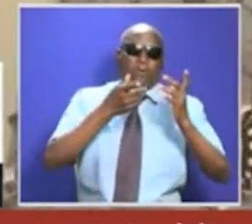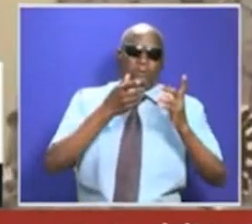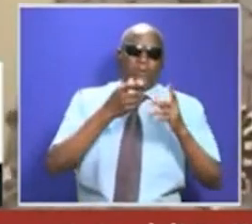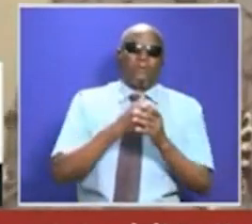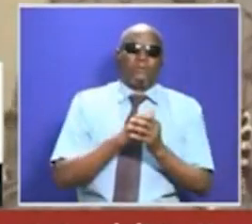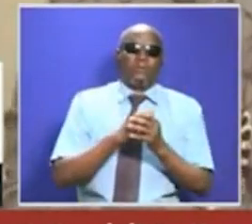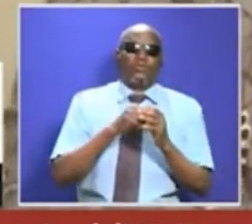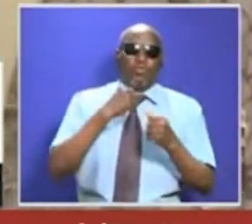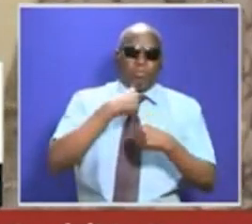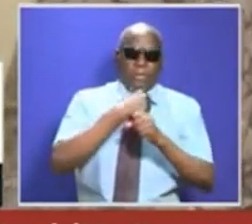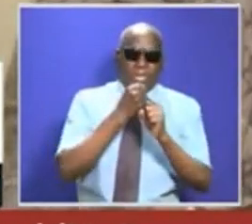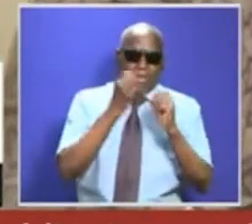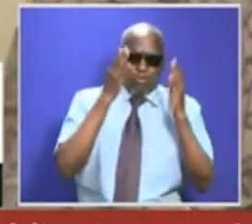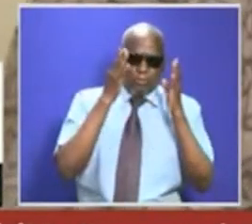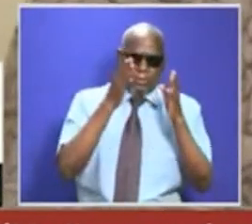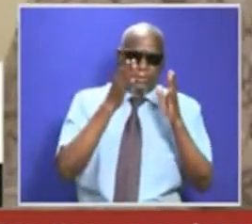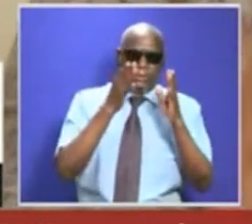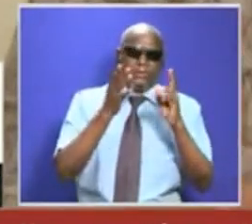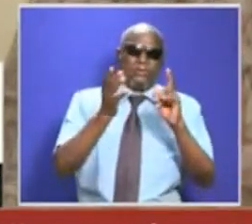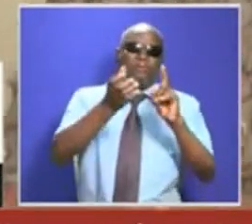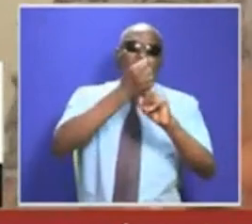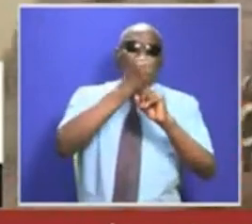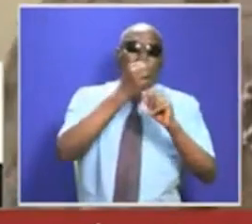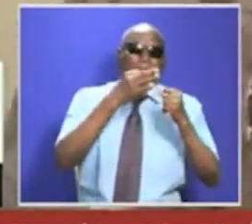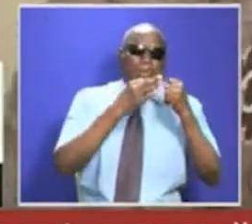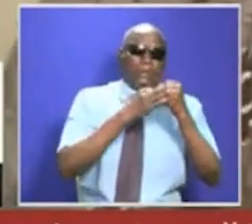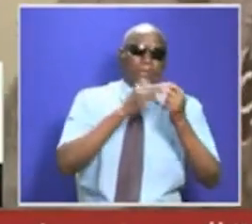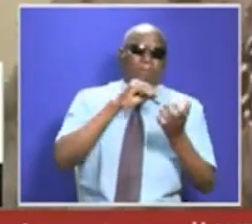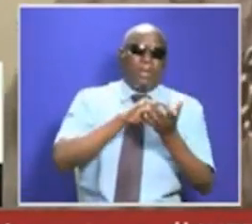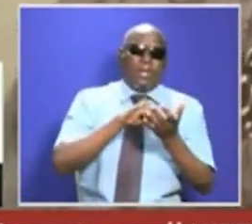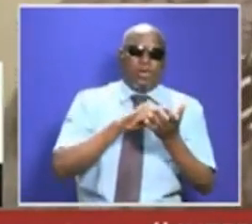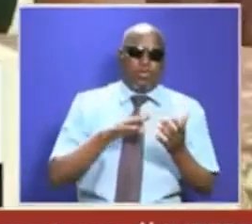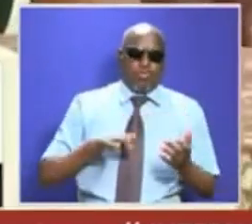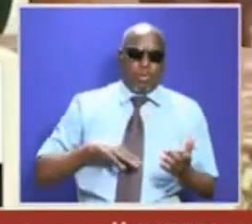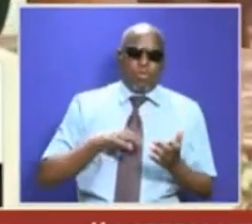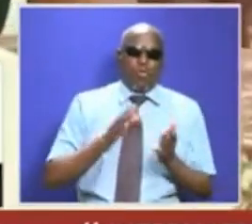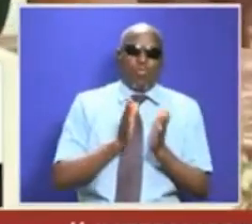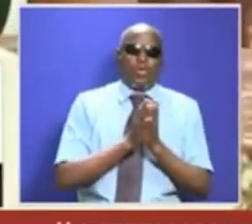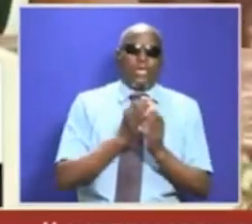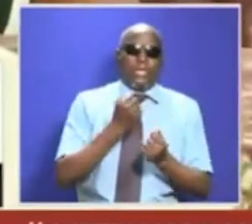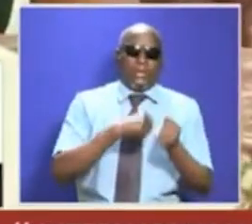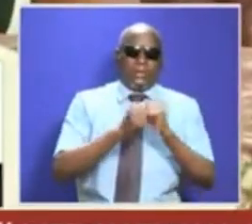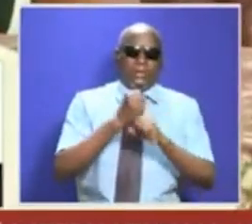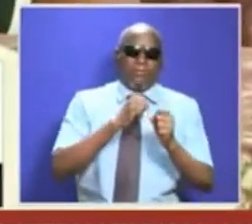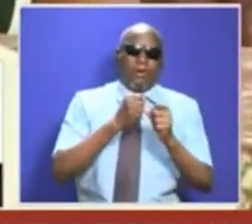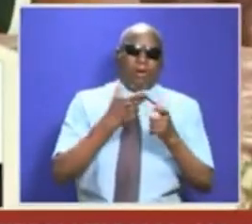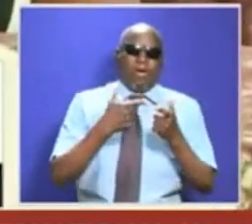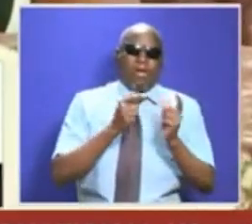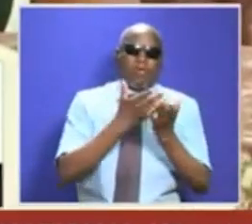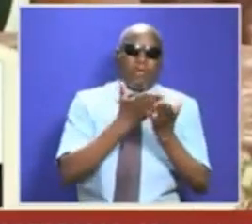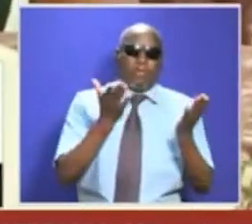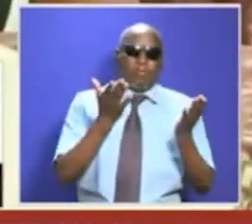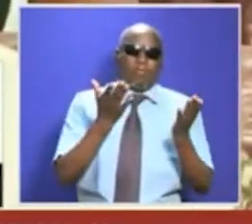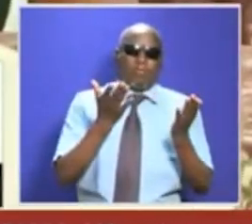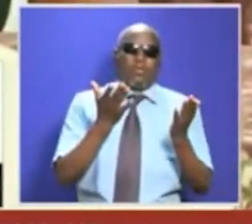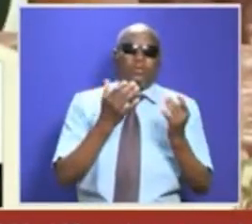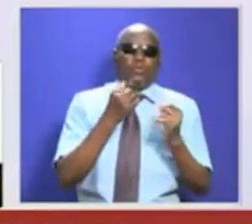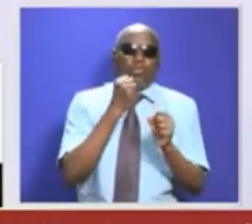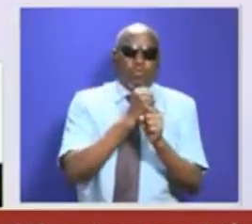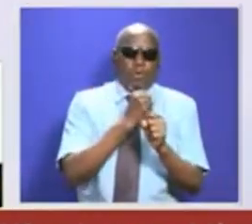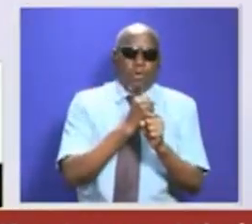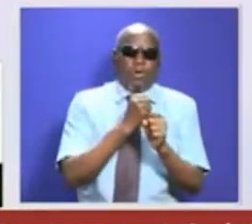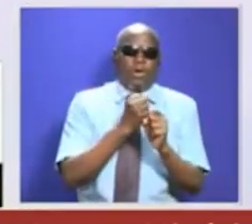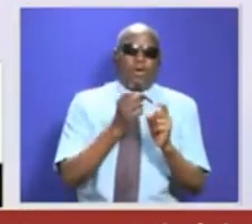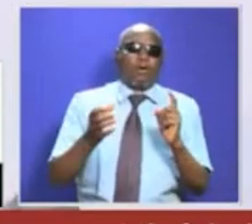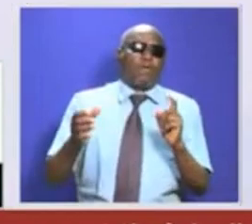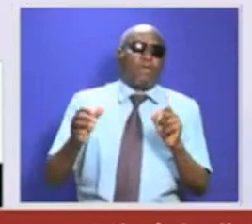a commitment to reaching her target of 8 million women with initiatives that will allow them to thrive and reach their full potential.